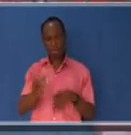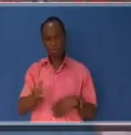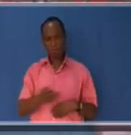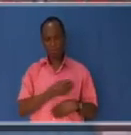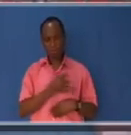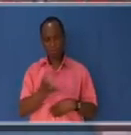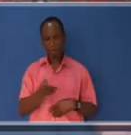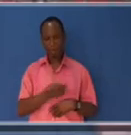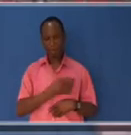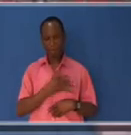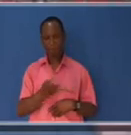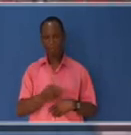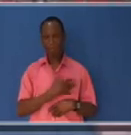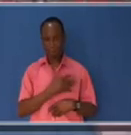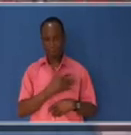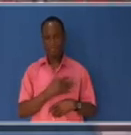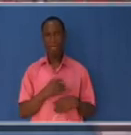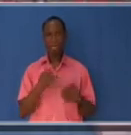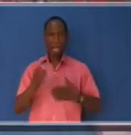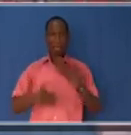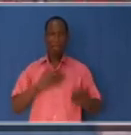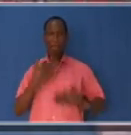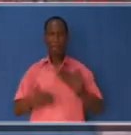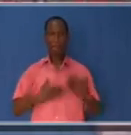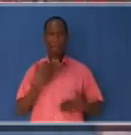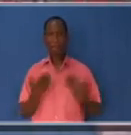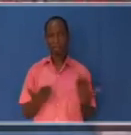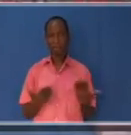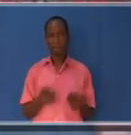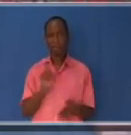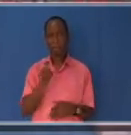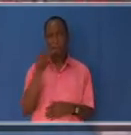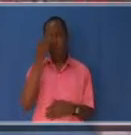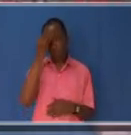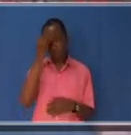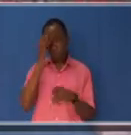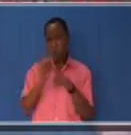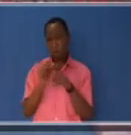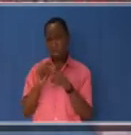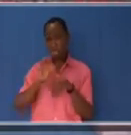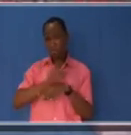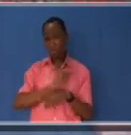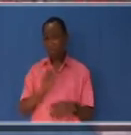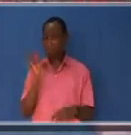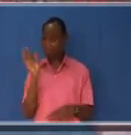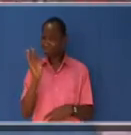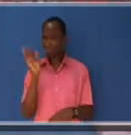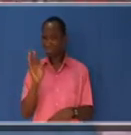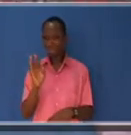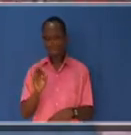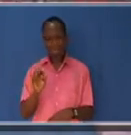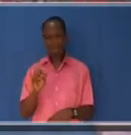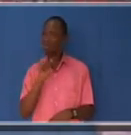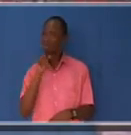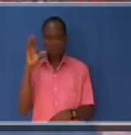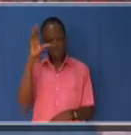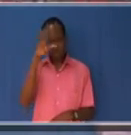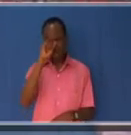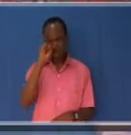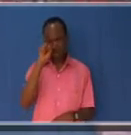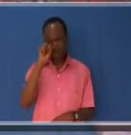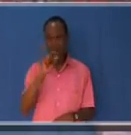ni atwero na kan no ene ye no eche ene anu ye shi ene ye hun se Jesus Christ emra